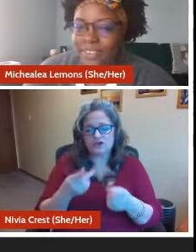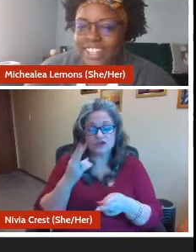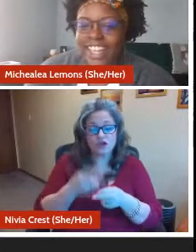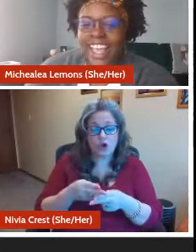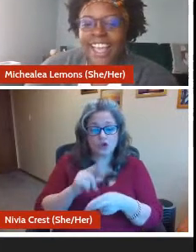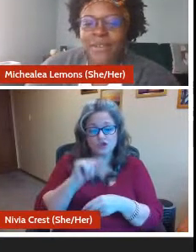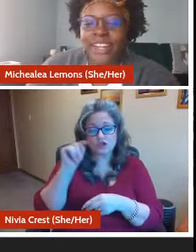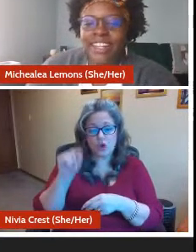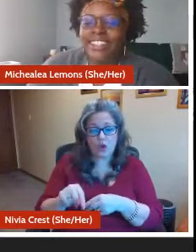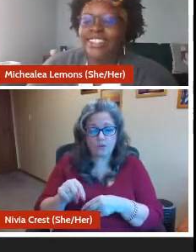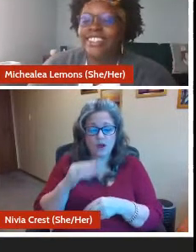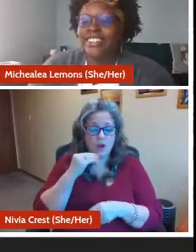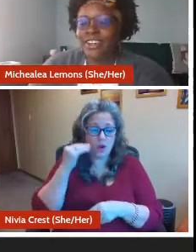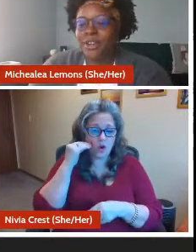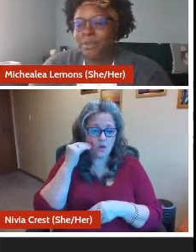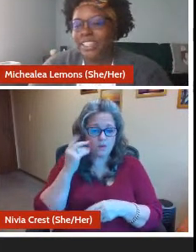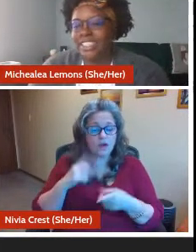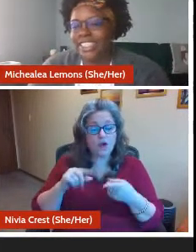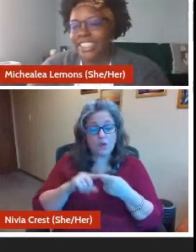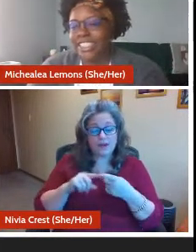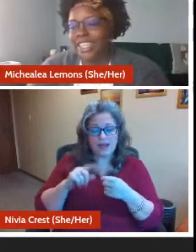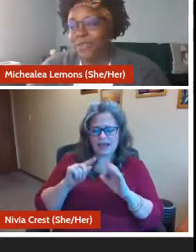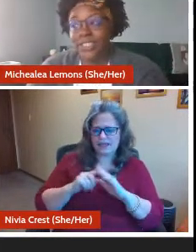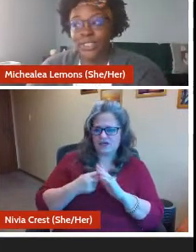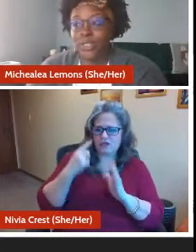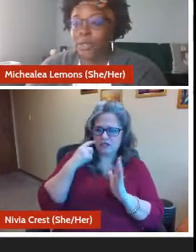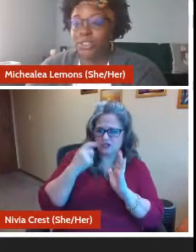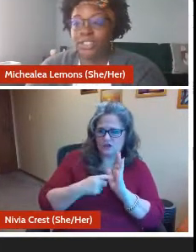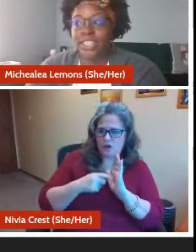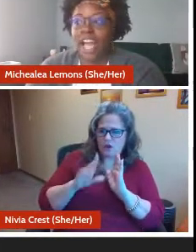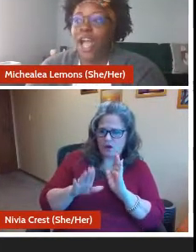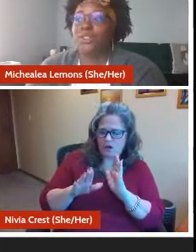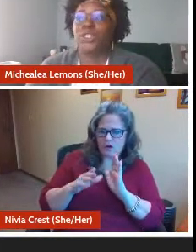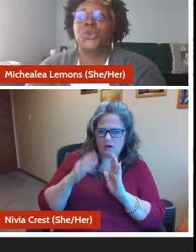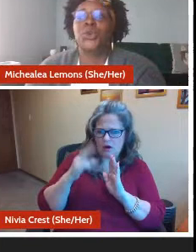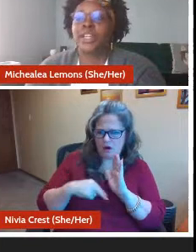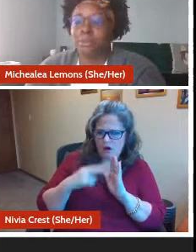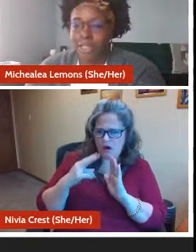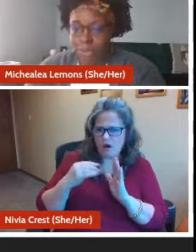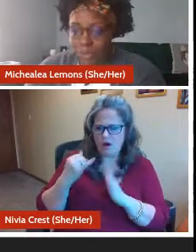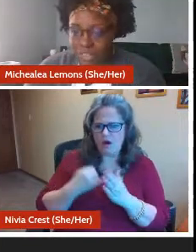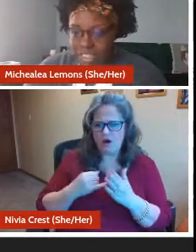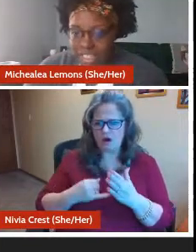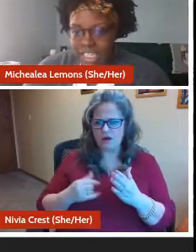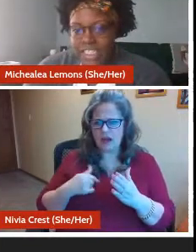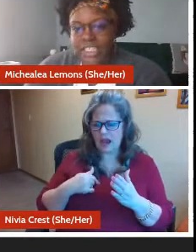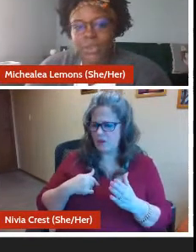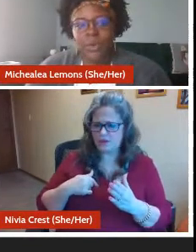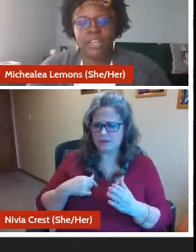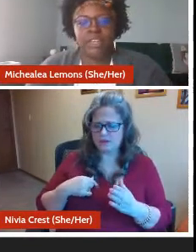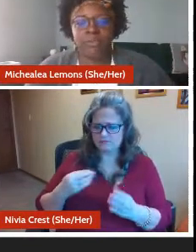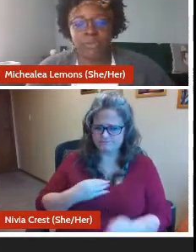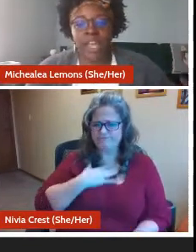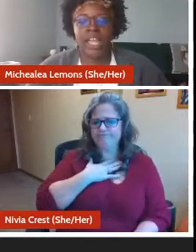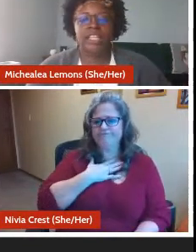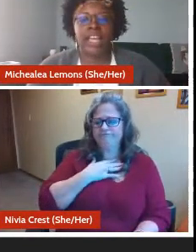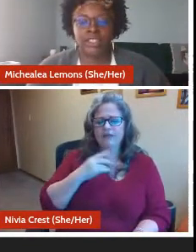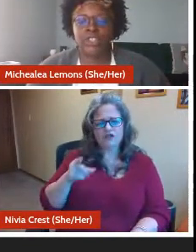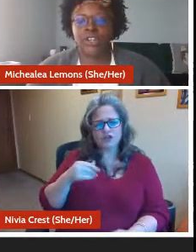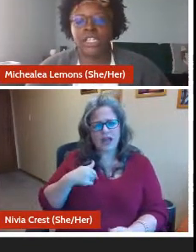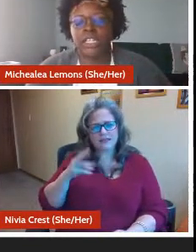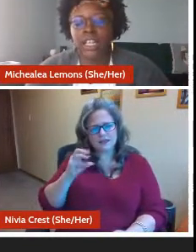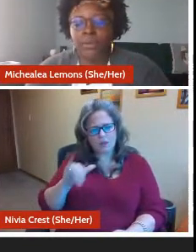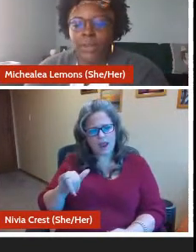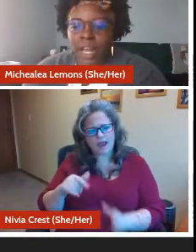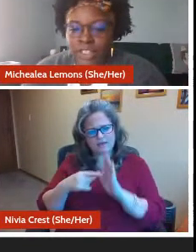home. When I initially saw her pieces and read the descriptions, I was incredibly moved. She has a way of conveying